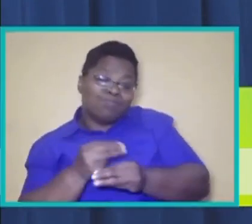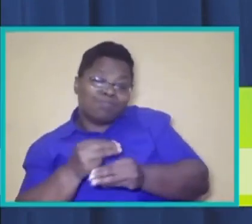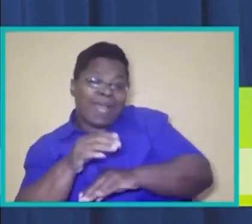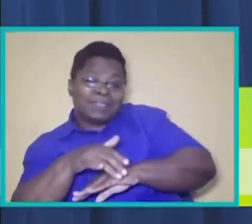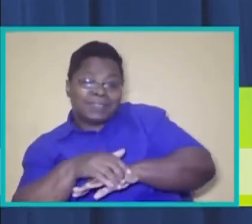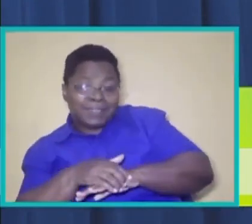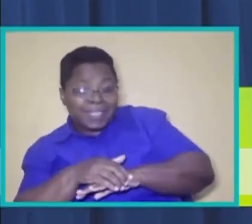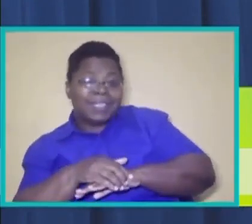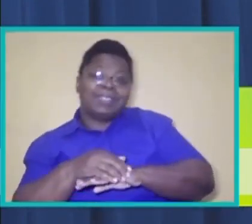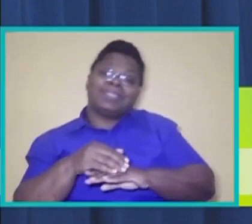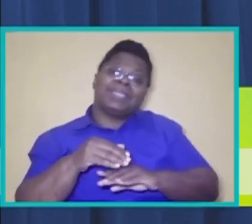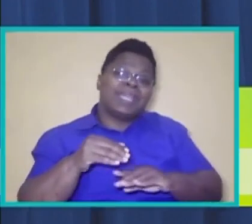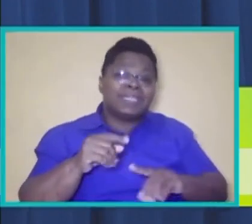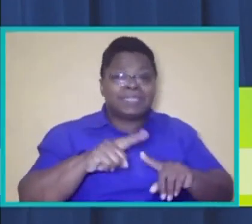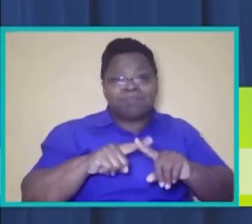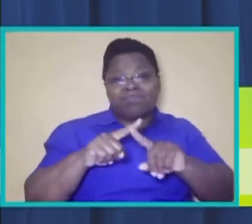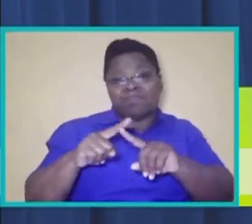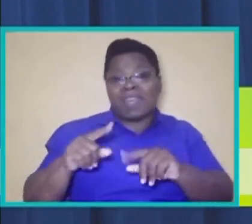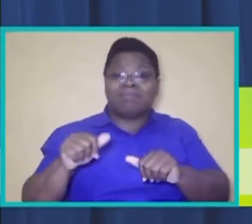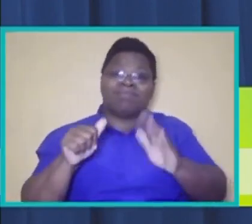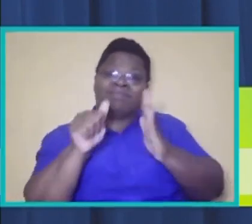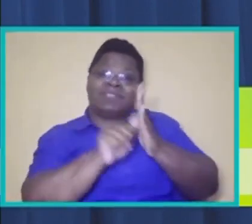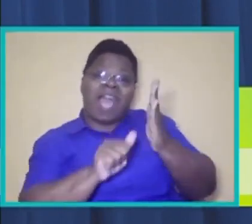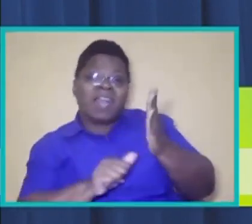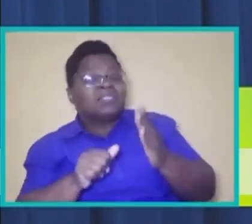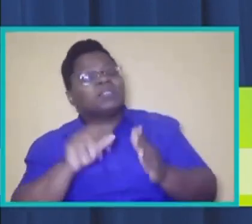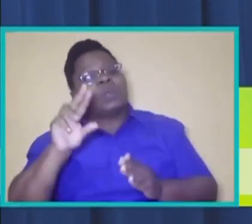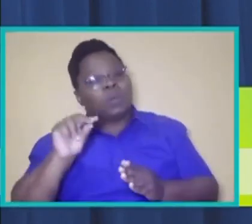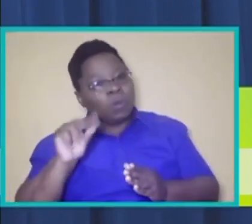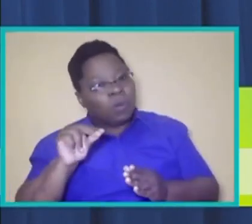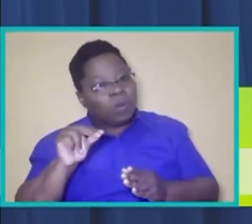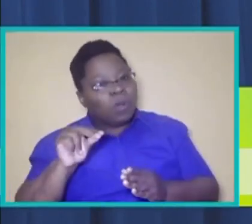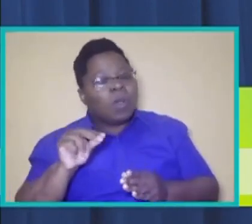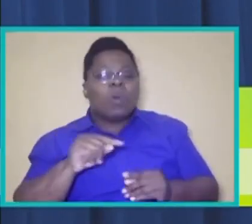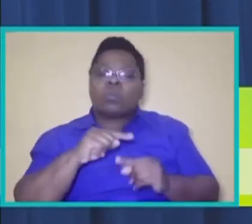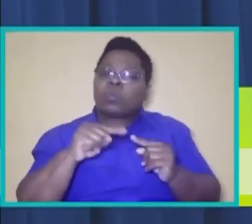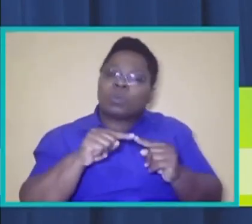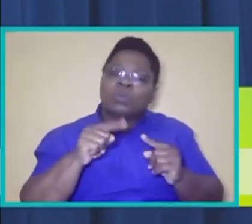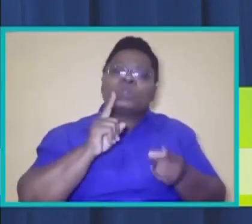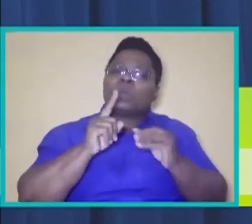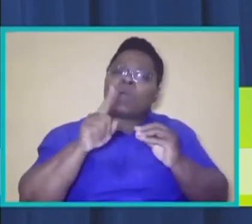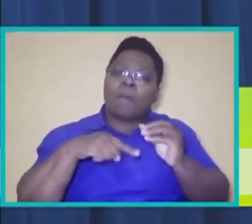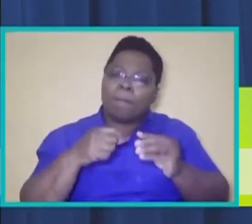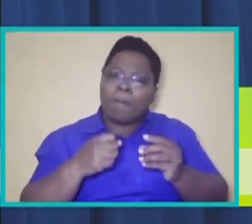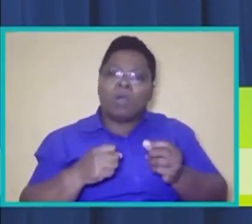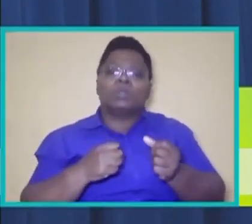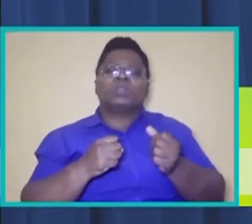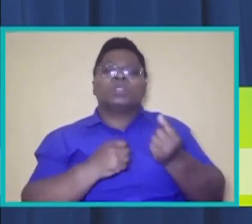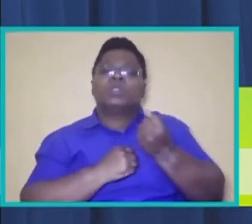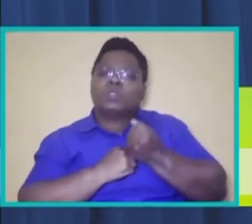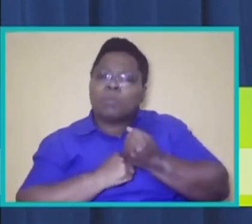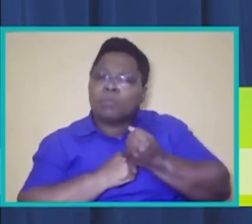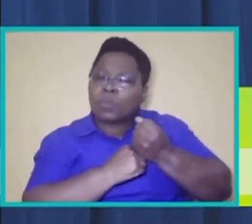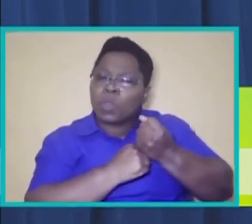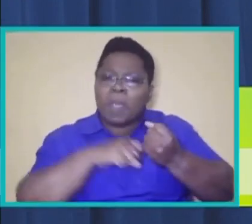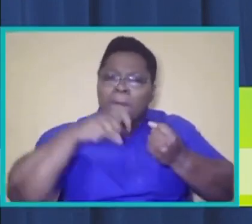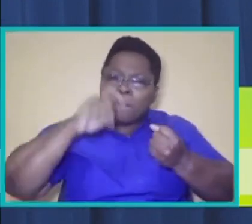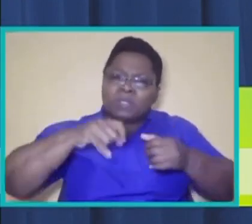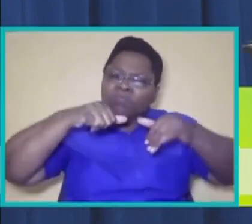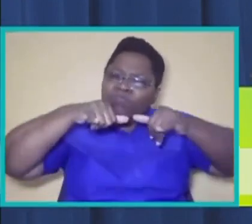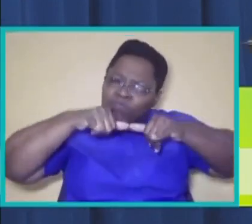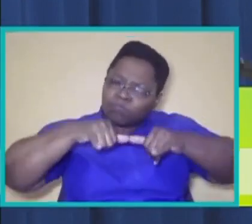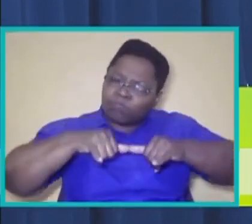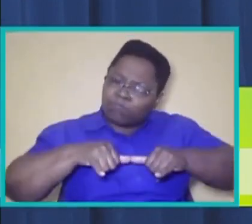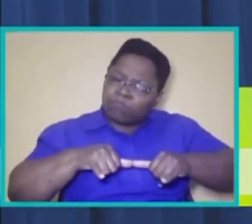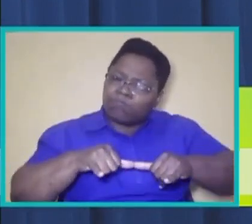across subject areas. So that support has to be ongoing, and the support might be